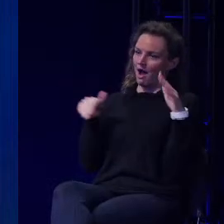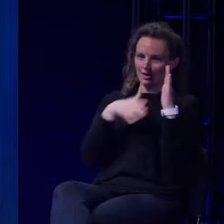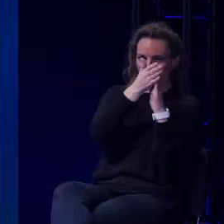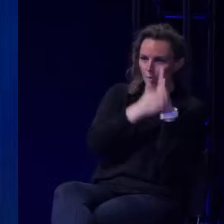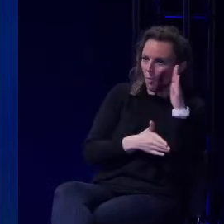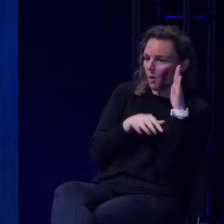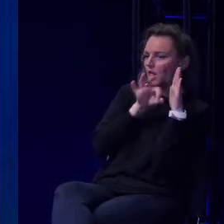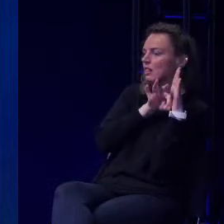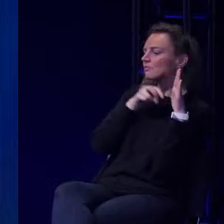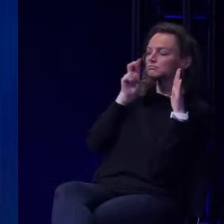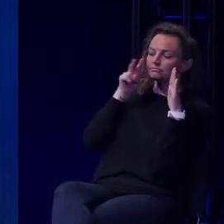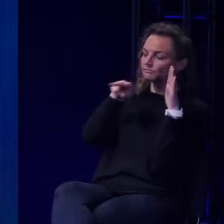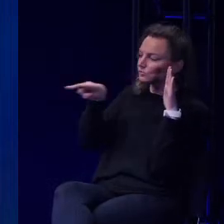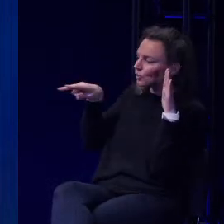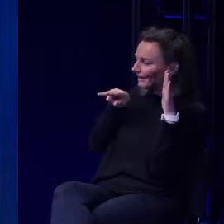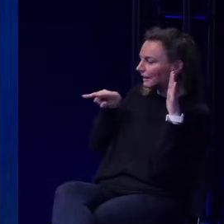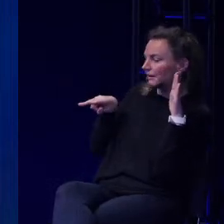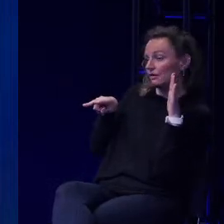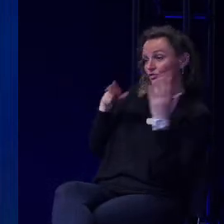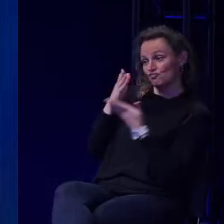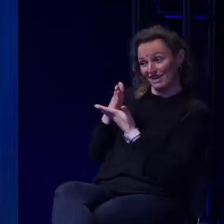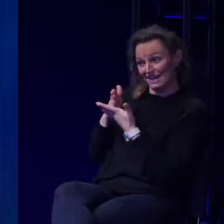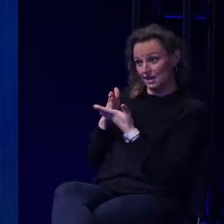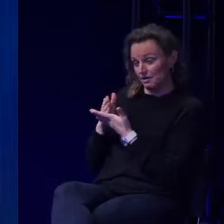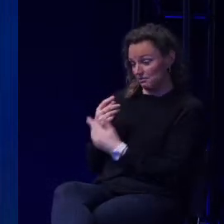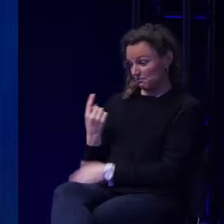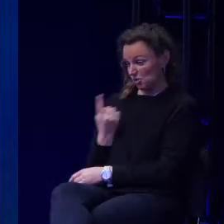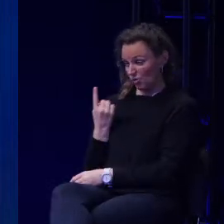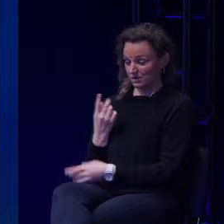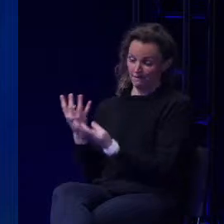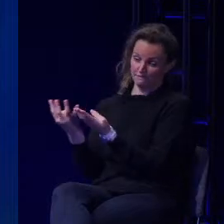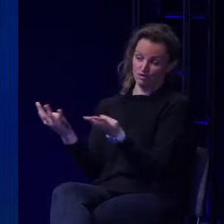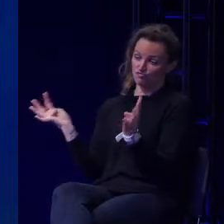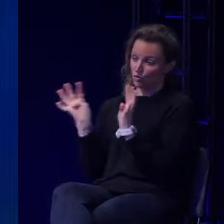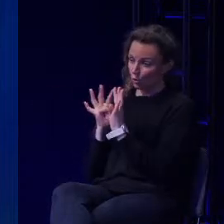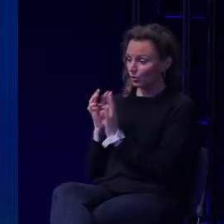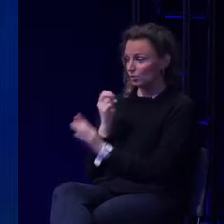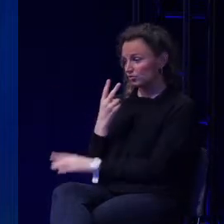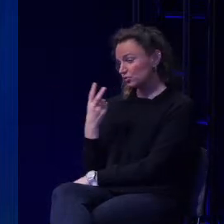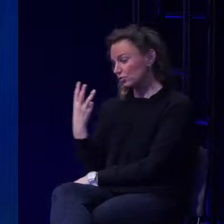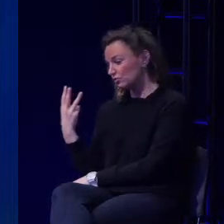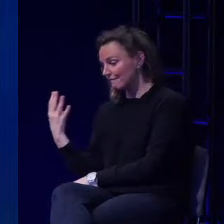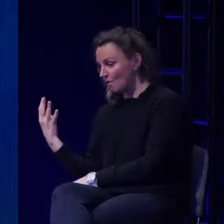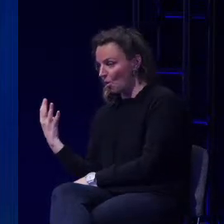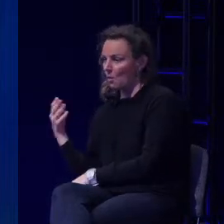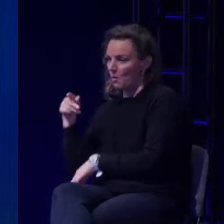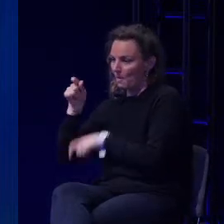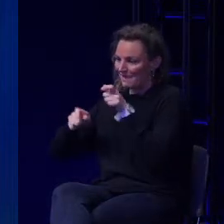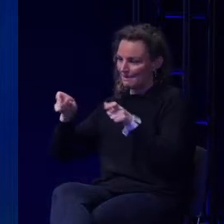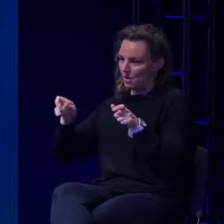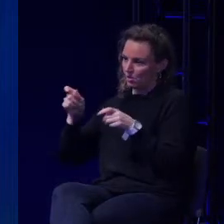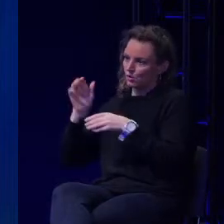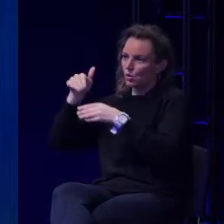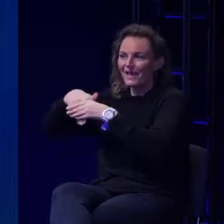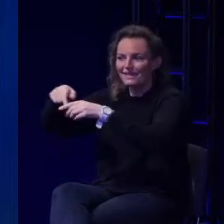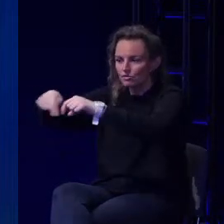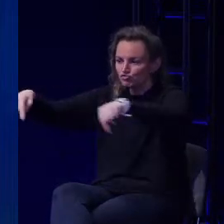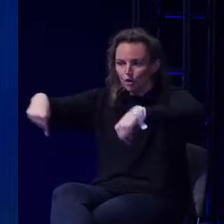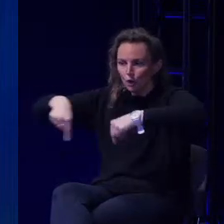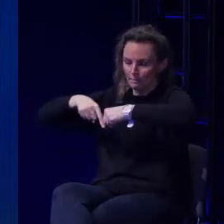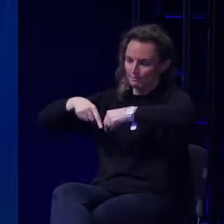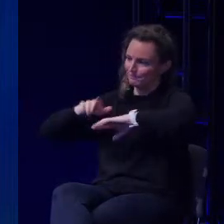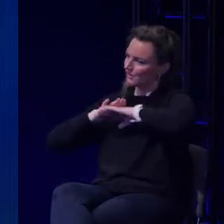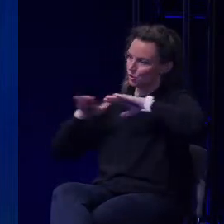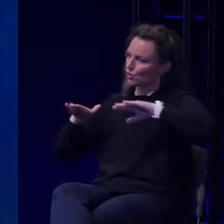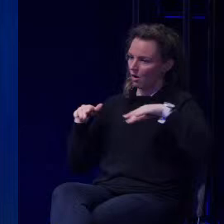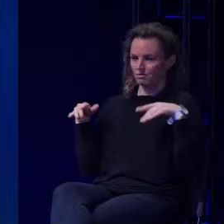an expression. You're a whole film crew, maybe it's 2 people or 3 people, but you're in the room with somebody and you're not a fly. You're